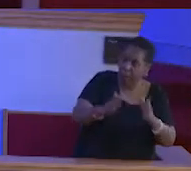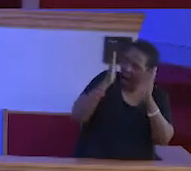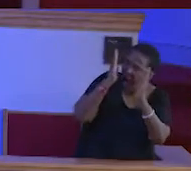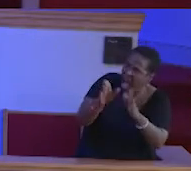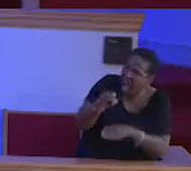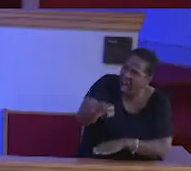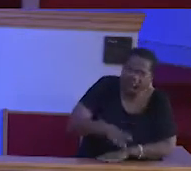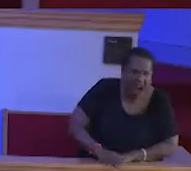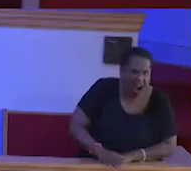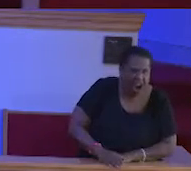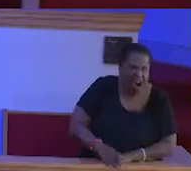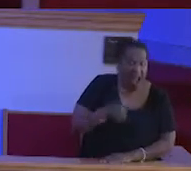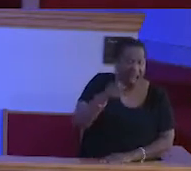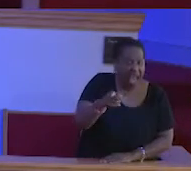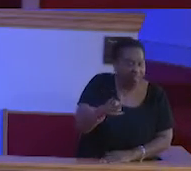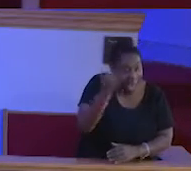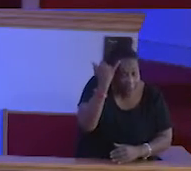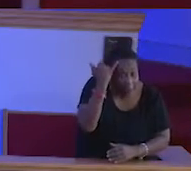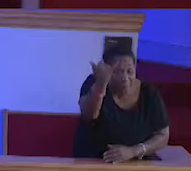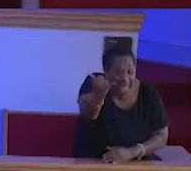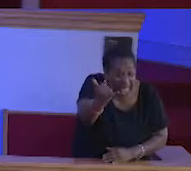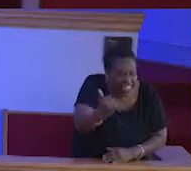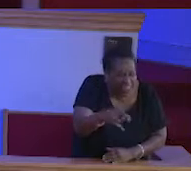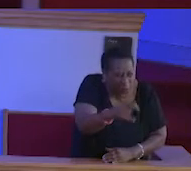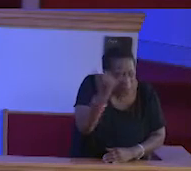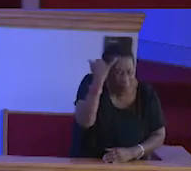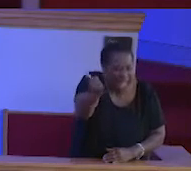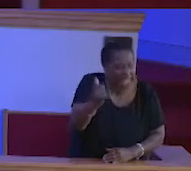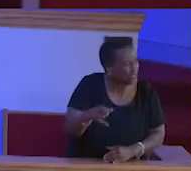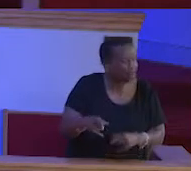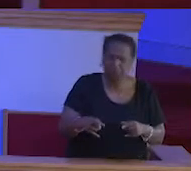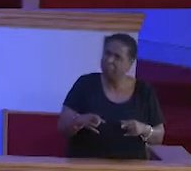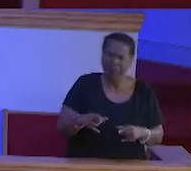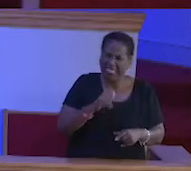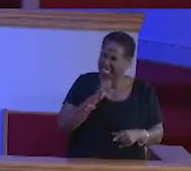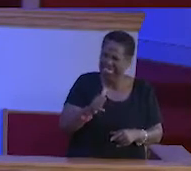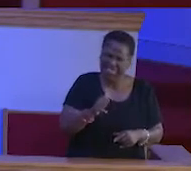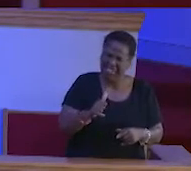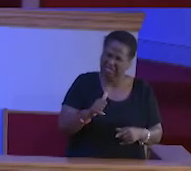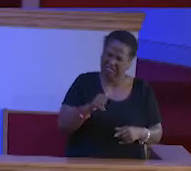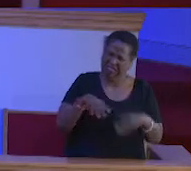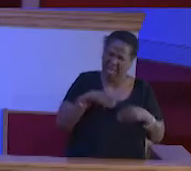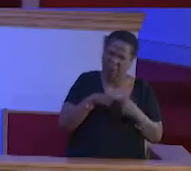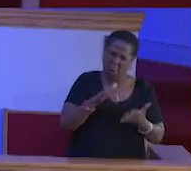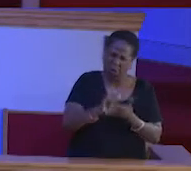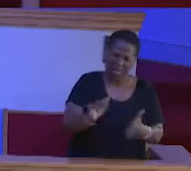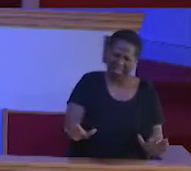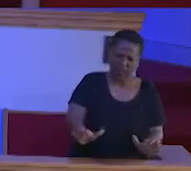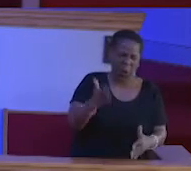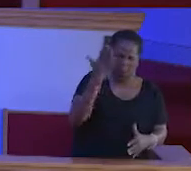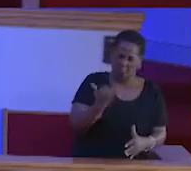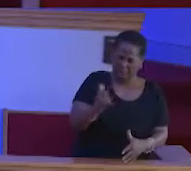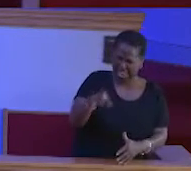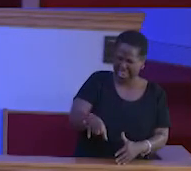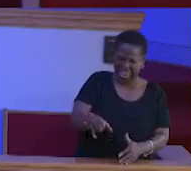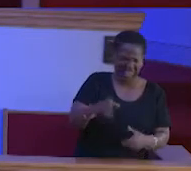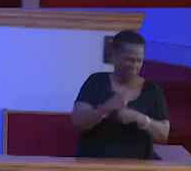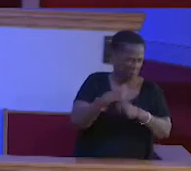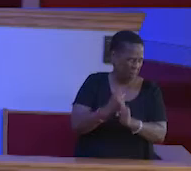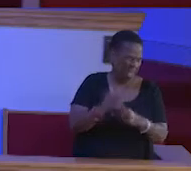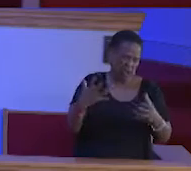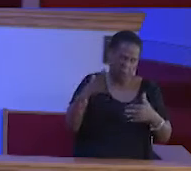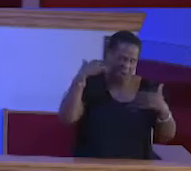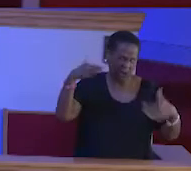worshipers. And I can imagine that somebody said, it don't take all of that. Why he got to make so